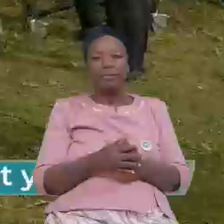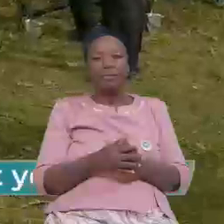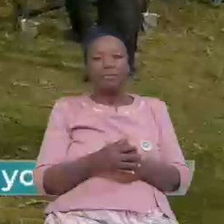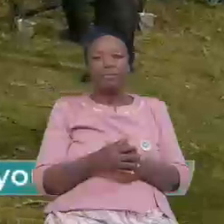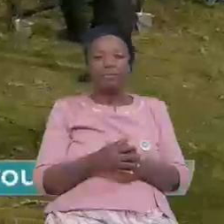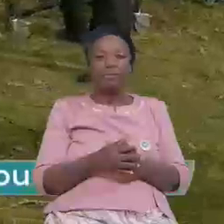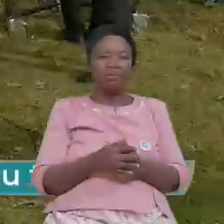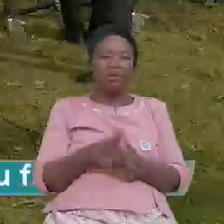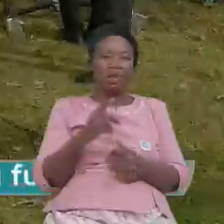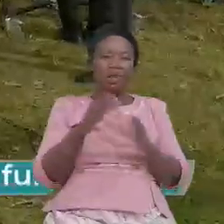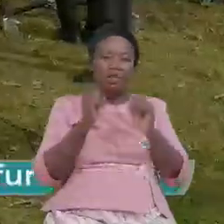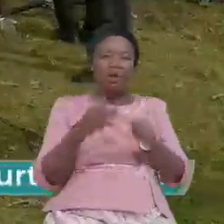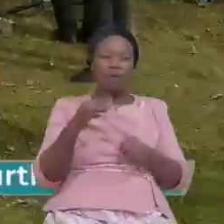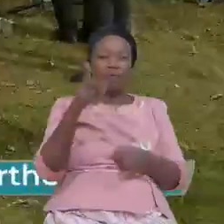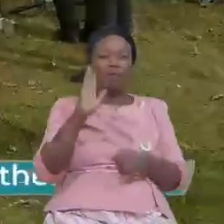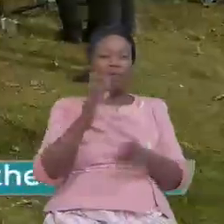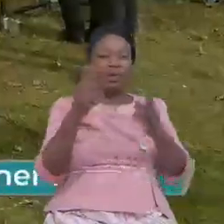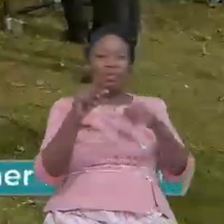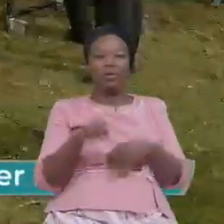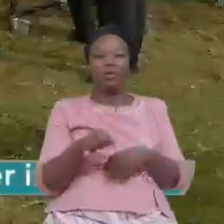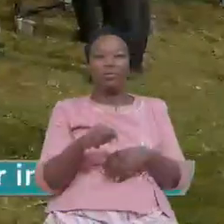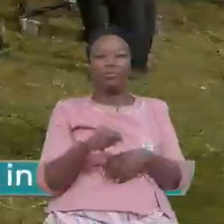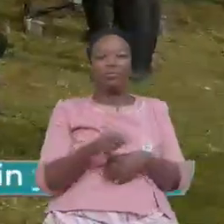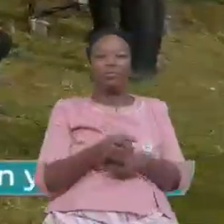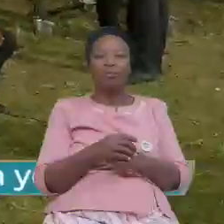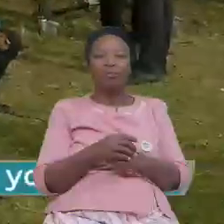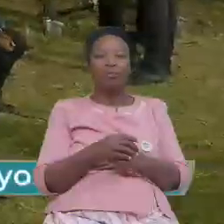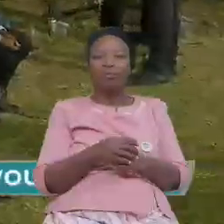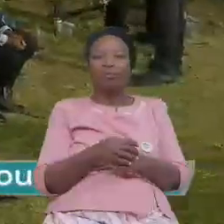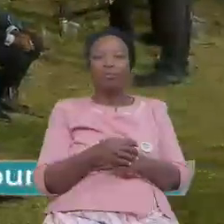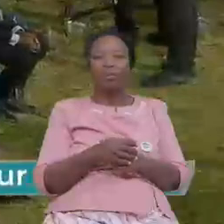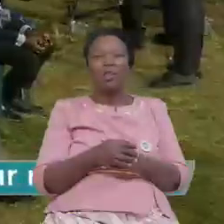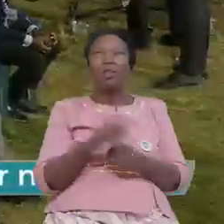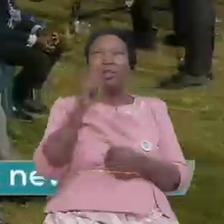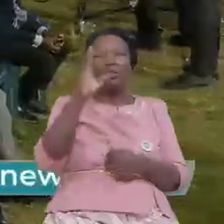The power of God will come down. It will touch you.